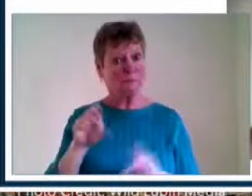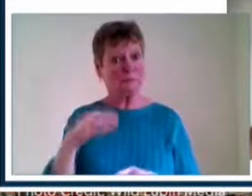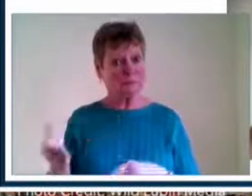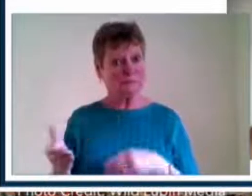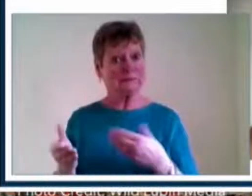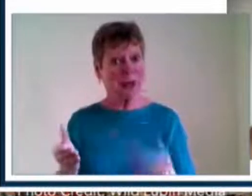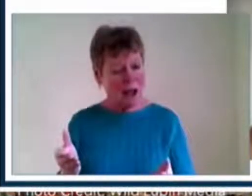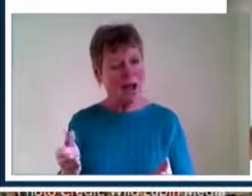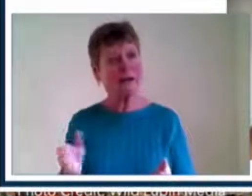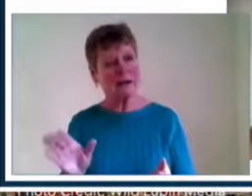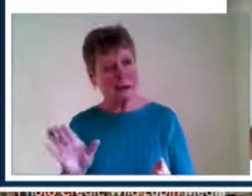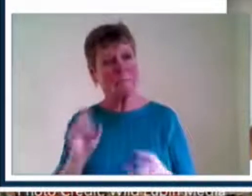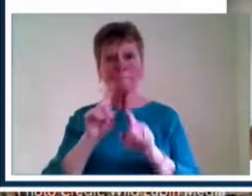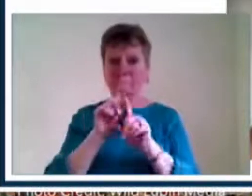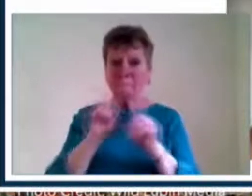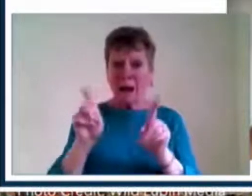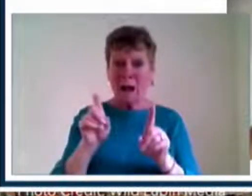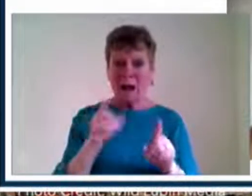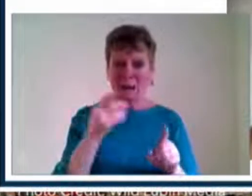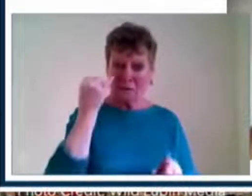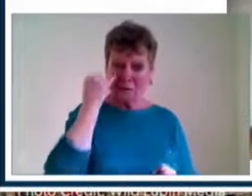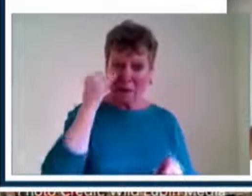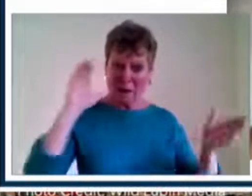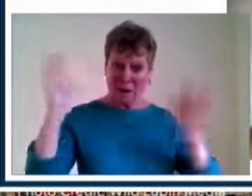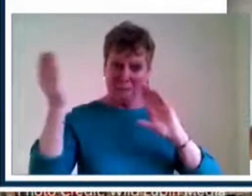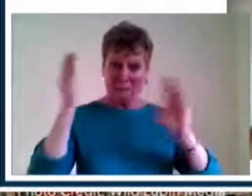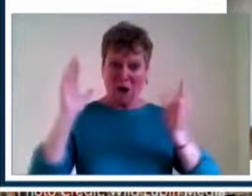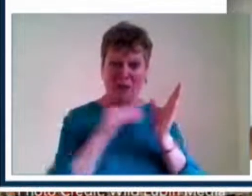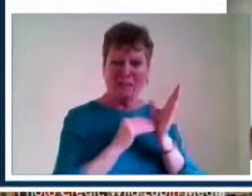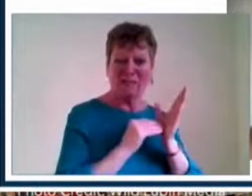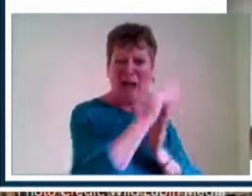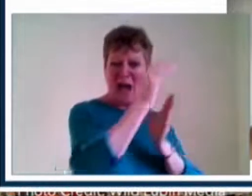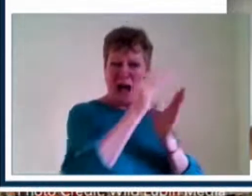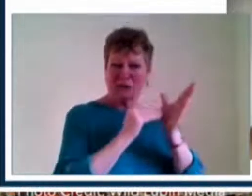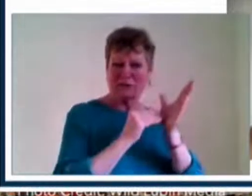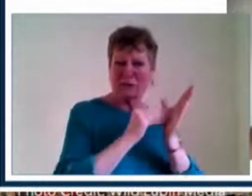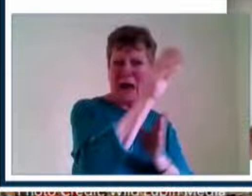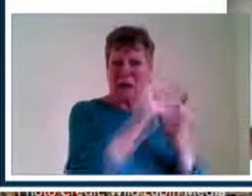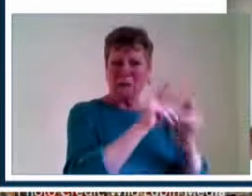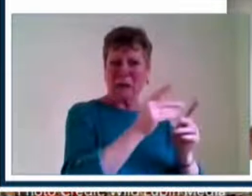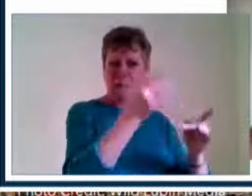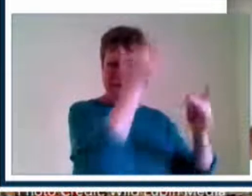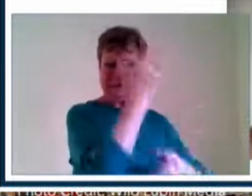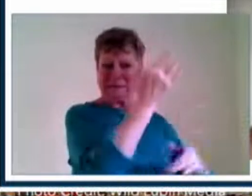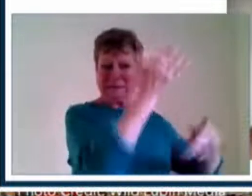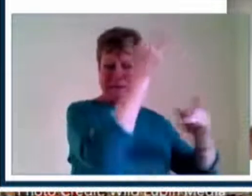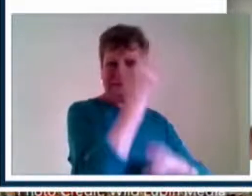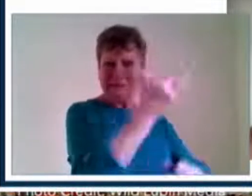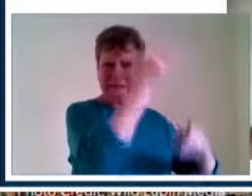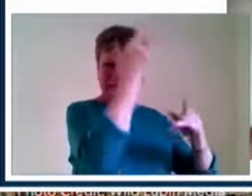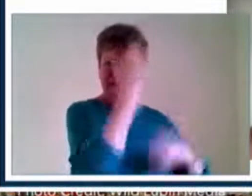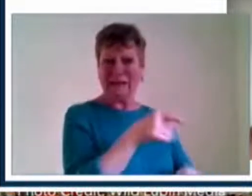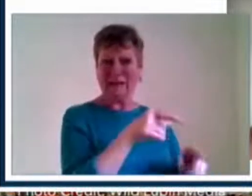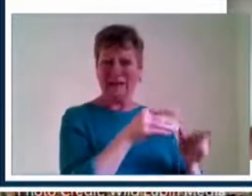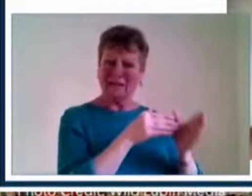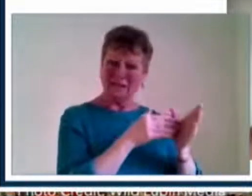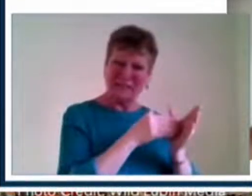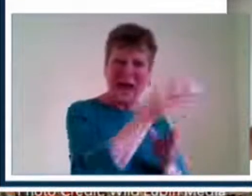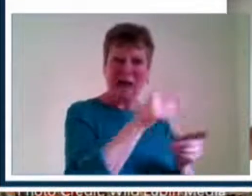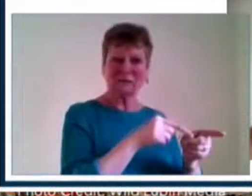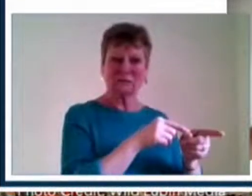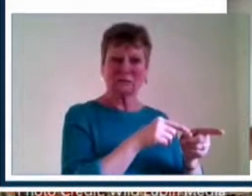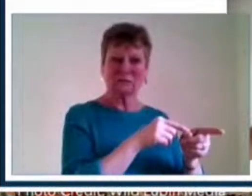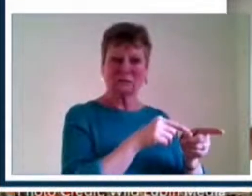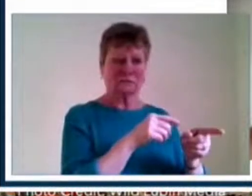if you look at the many thousands and thousands of people have been infected, the risk of somebody dying, the